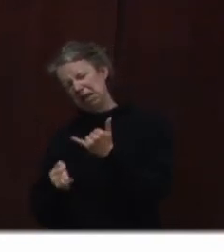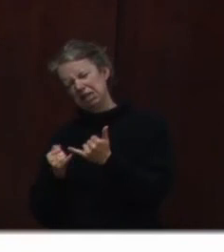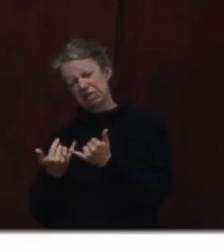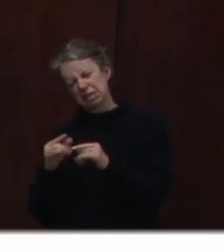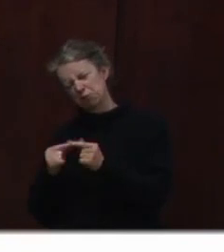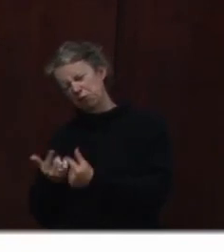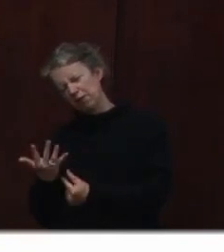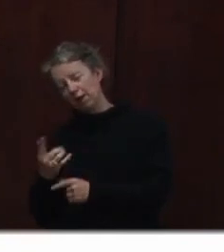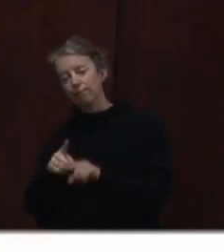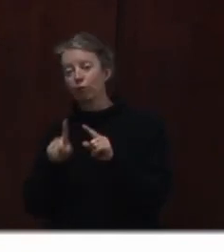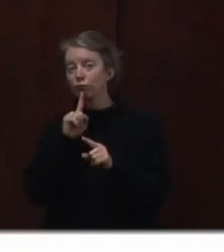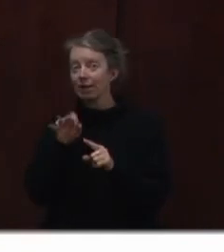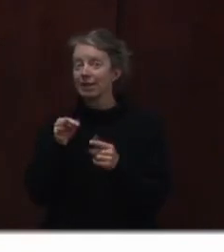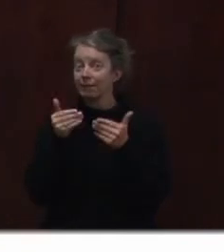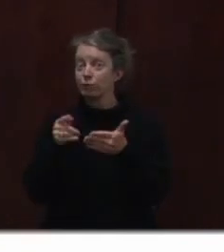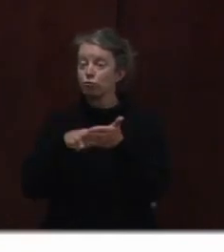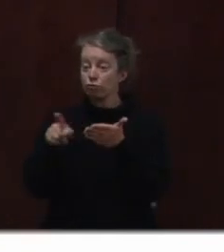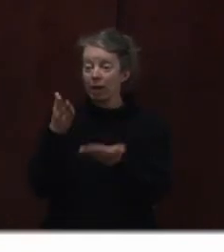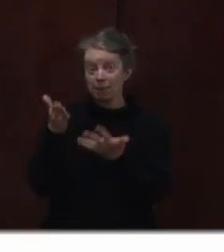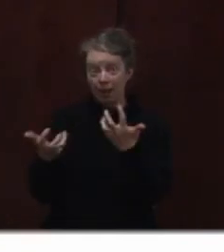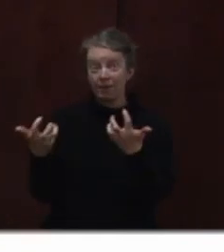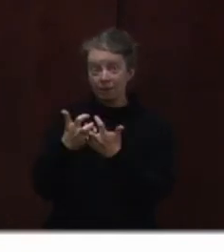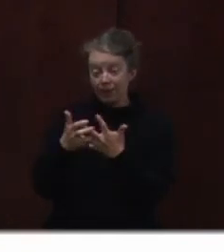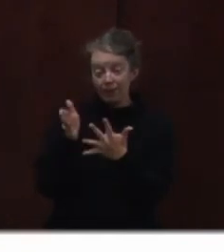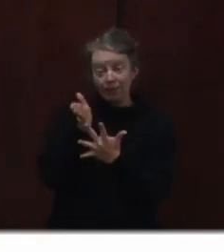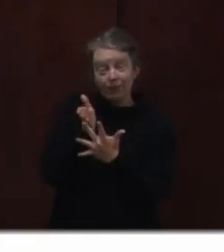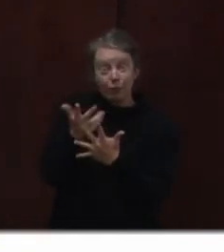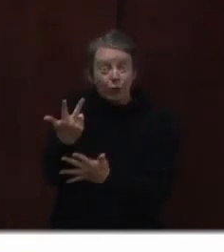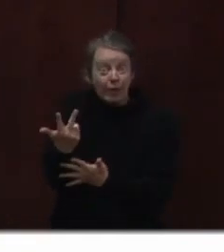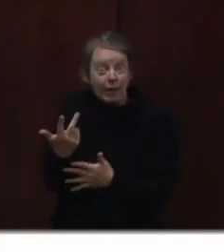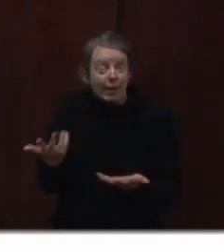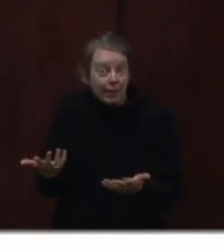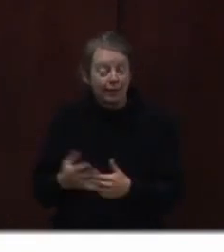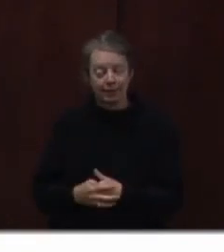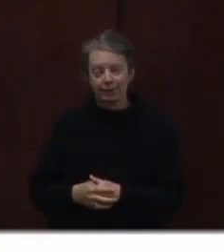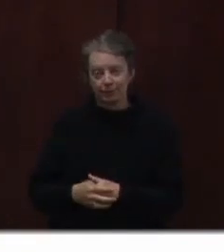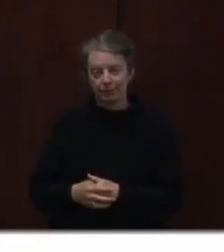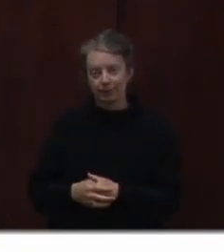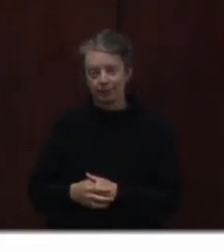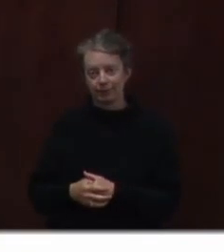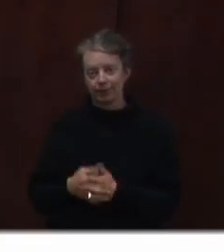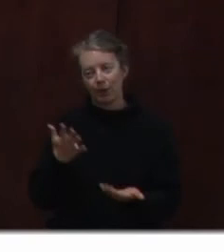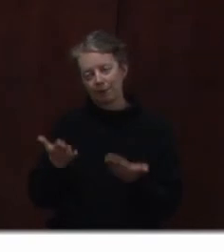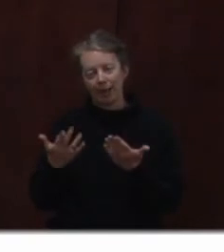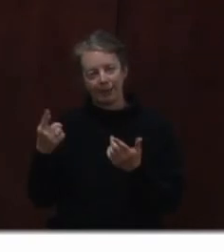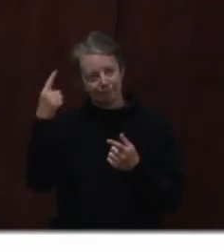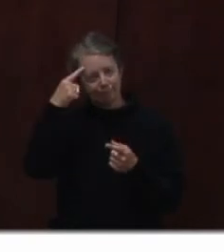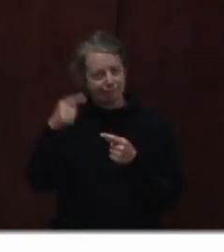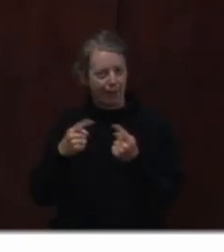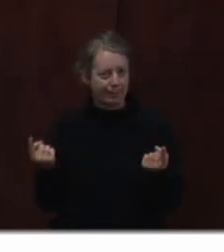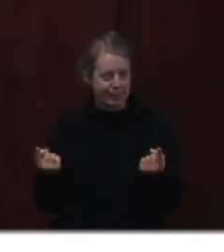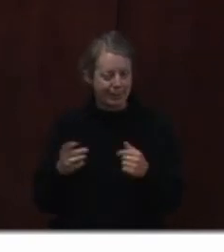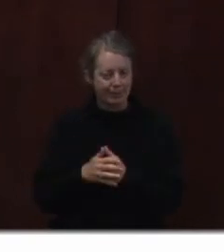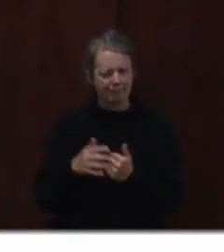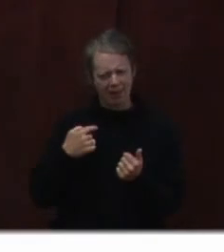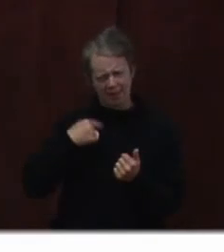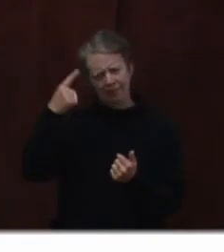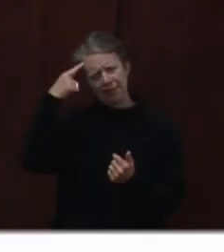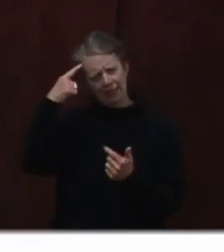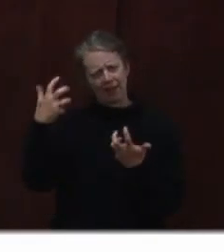8 sectors. That's one of the criteria, and you might be in group 3. Or you might feel the very opposite, which is you might feel like